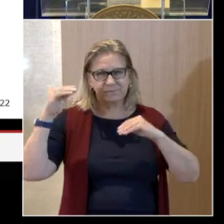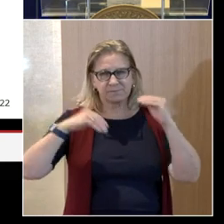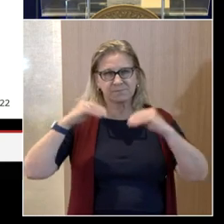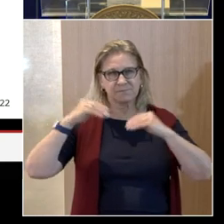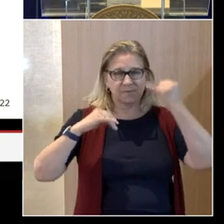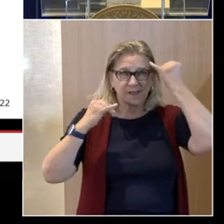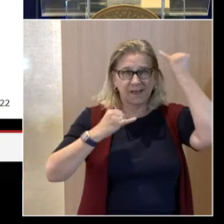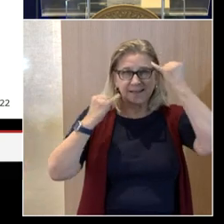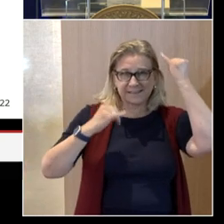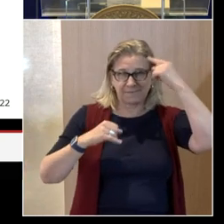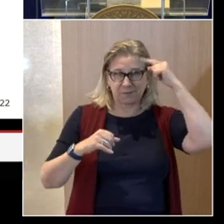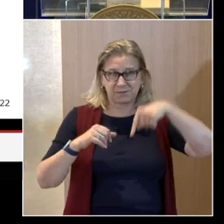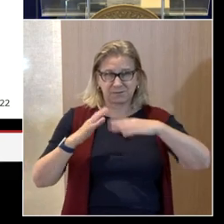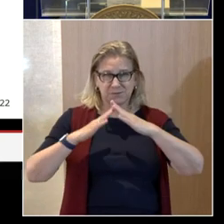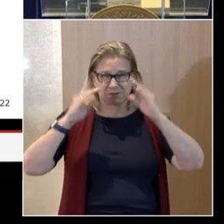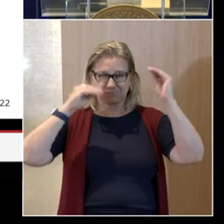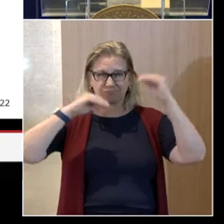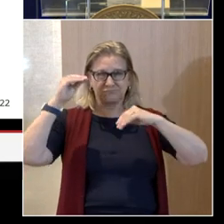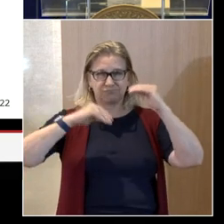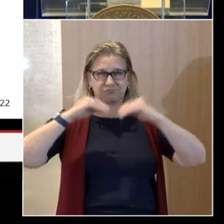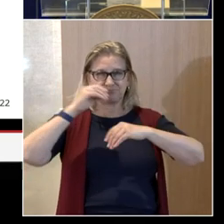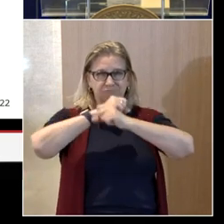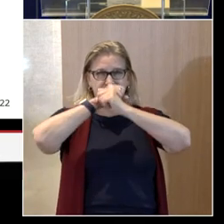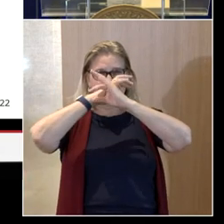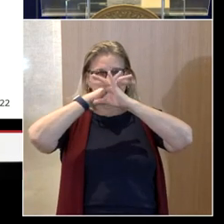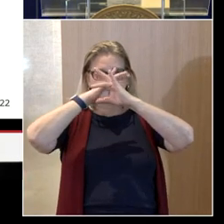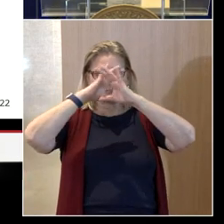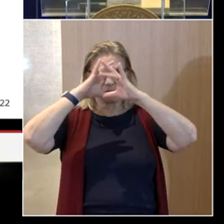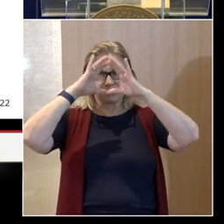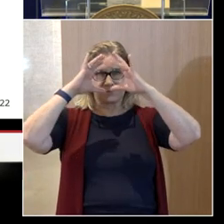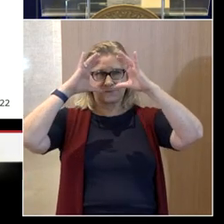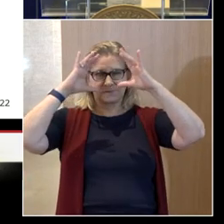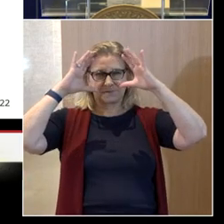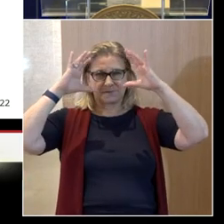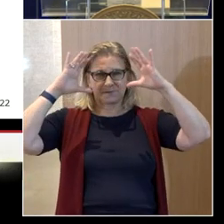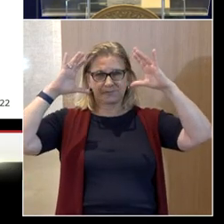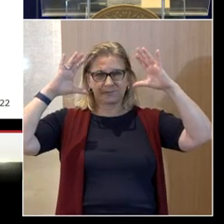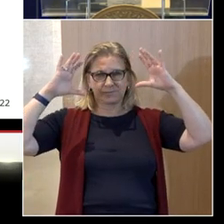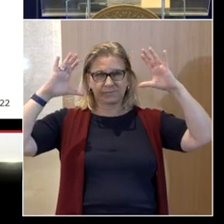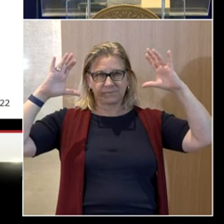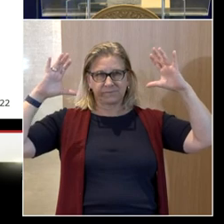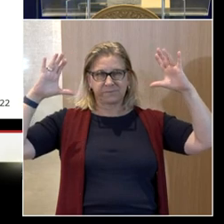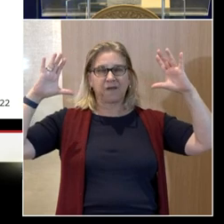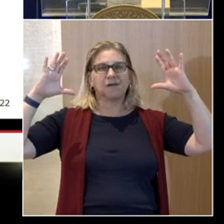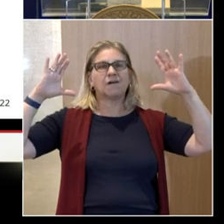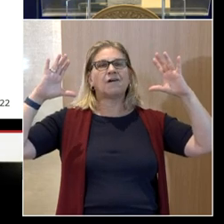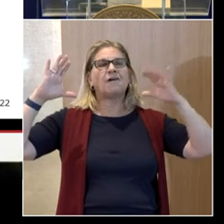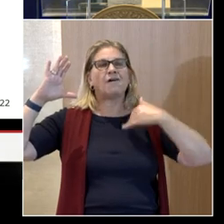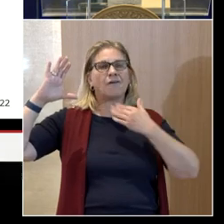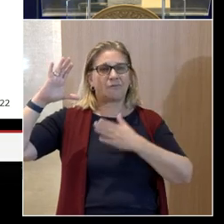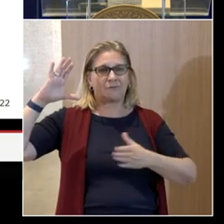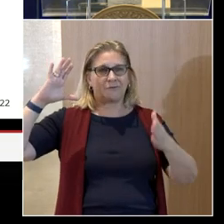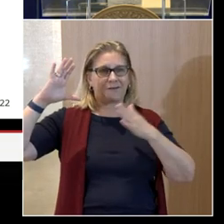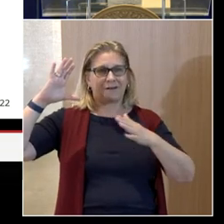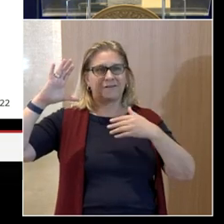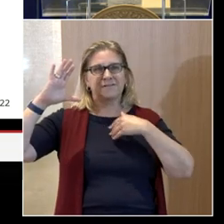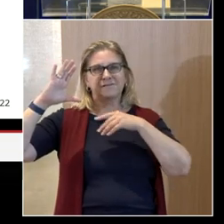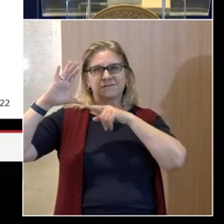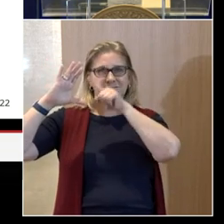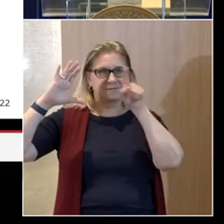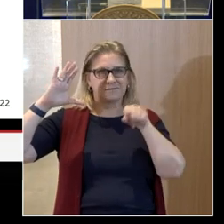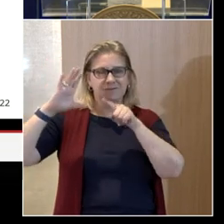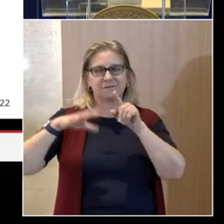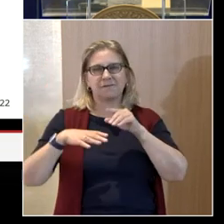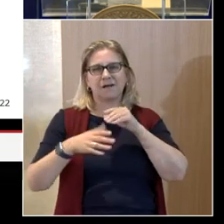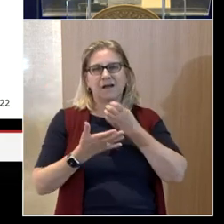is one of our organizing principles. And I think one of the ways that we'll be working with the economic development consultant to understand downtown and